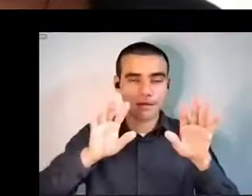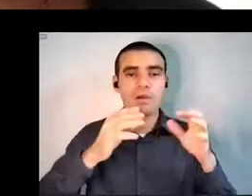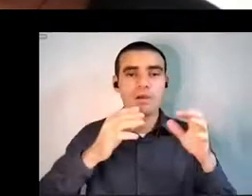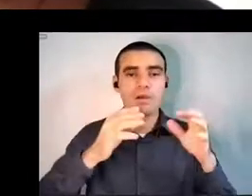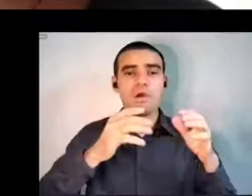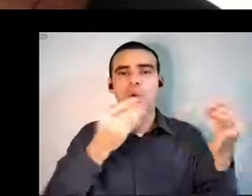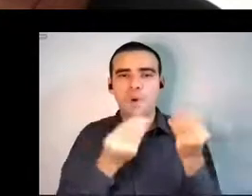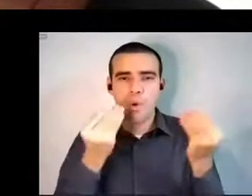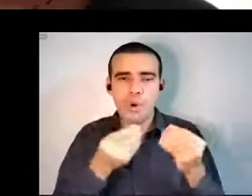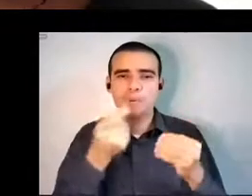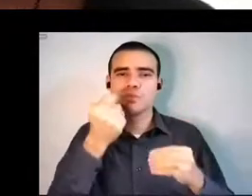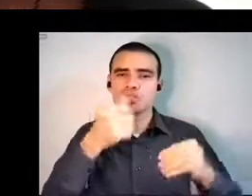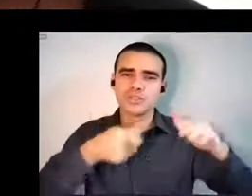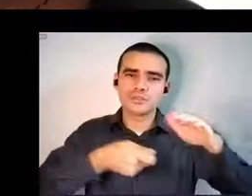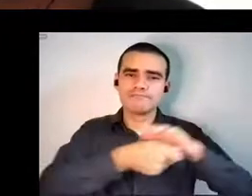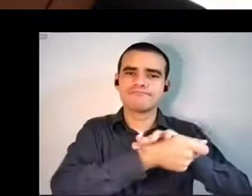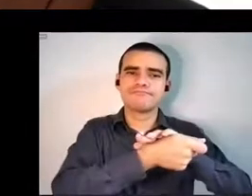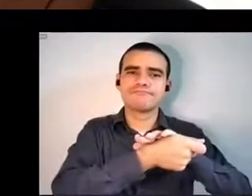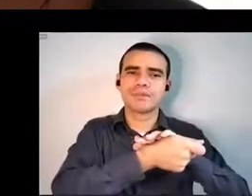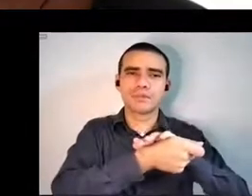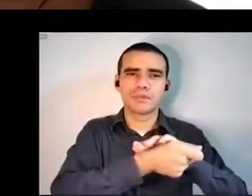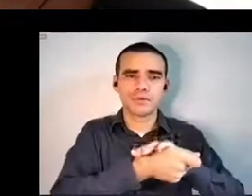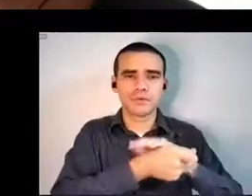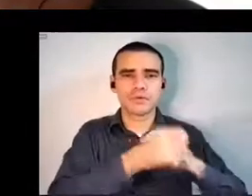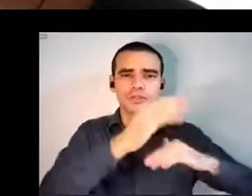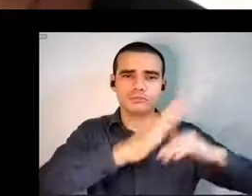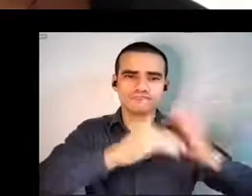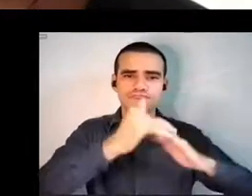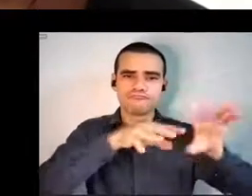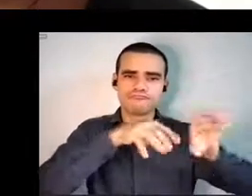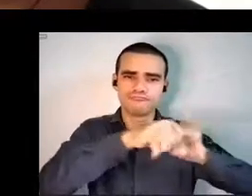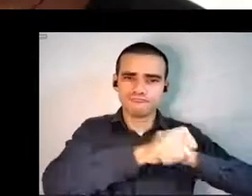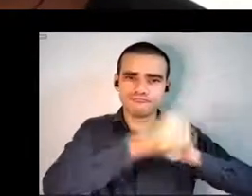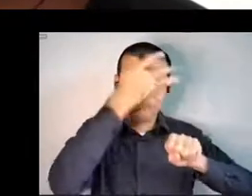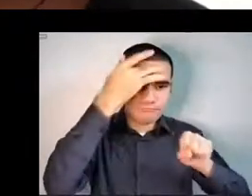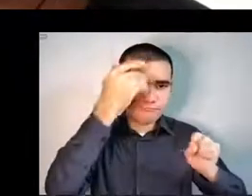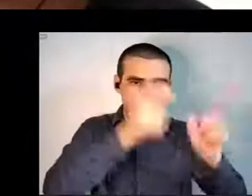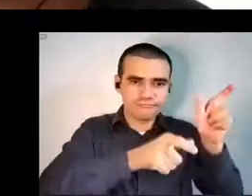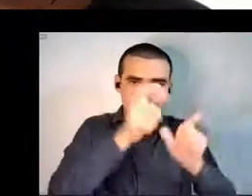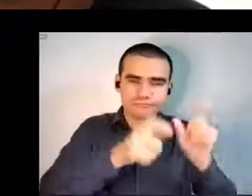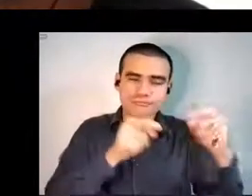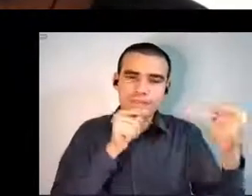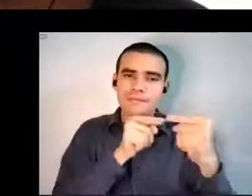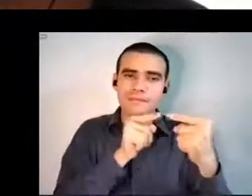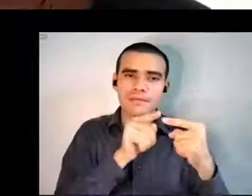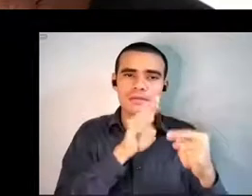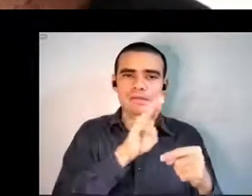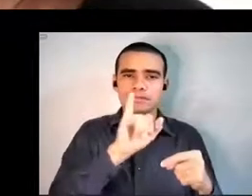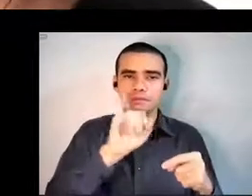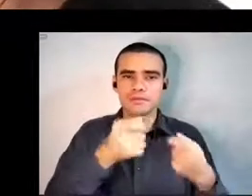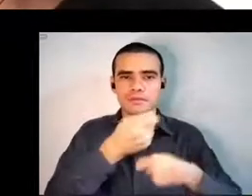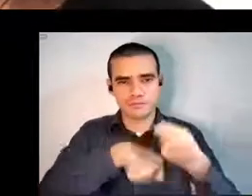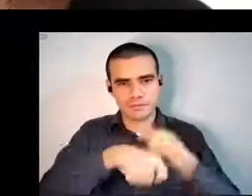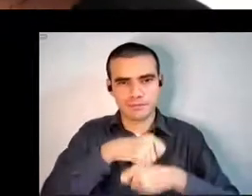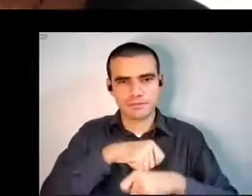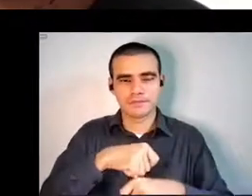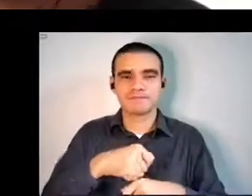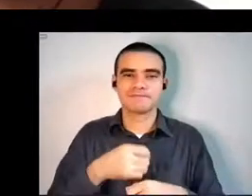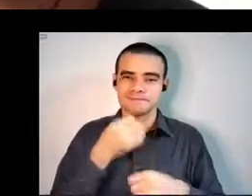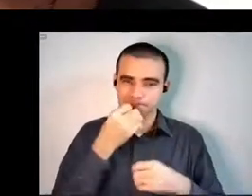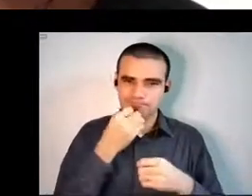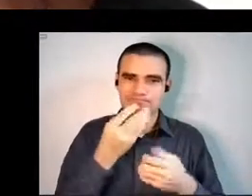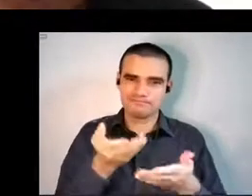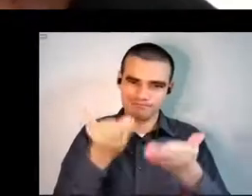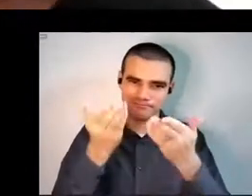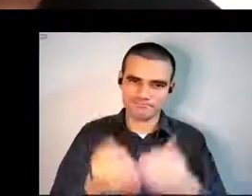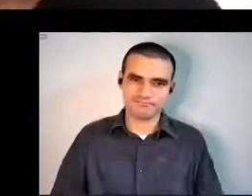where we can invest in the education of people thinking about bioeconomy. Welcome, Claudio, and thank you for